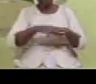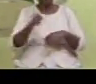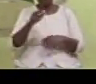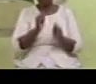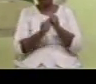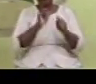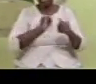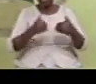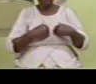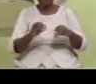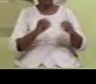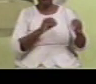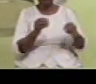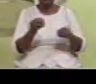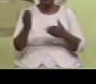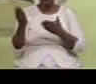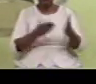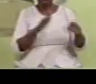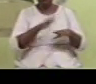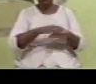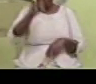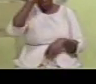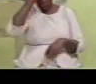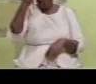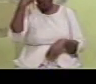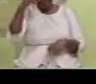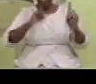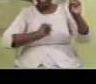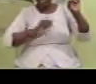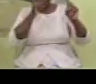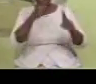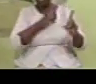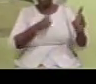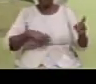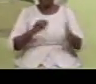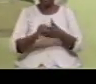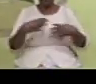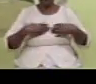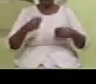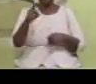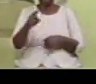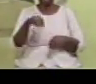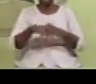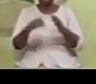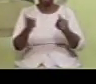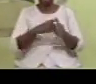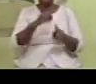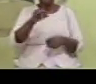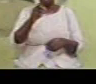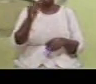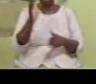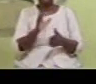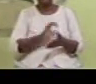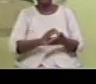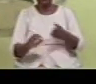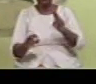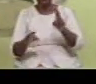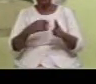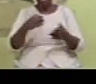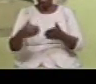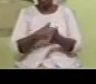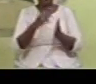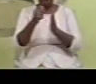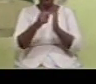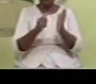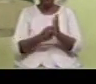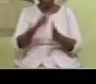am the Lord that healeth thee." In 3 John, in verse 2, New Testament believers, we see what God has